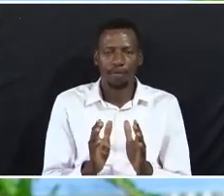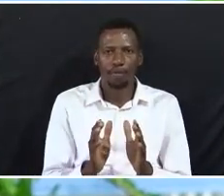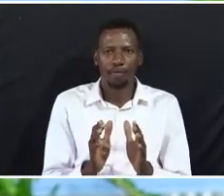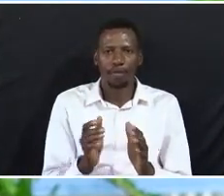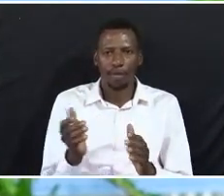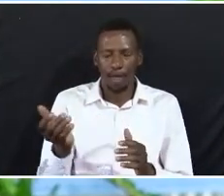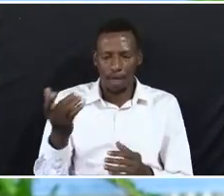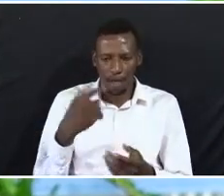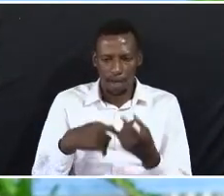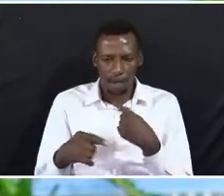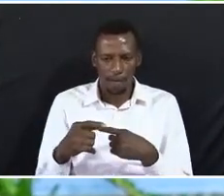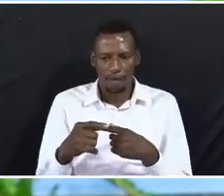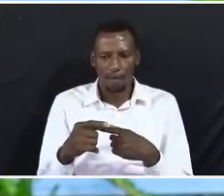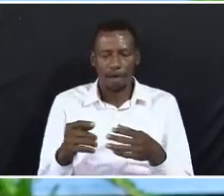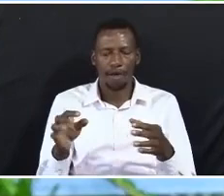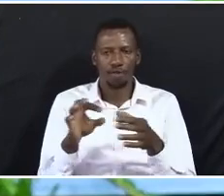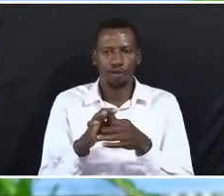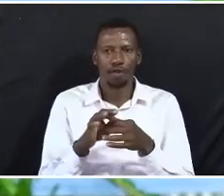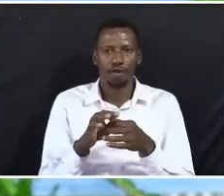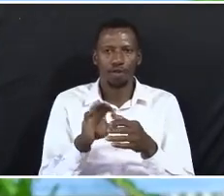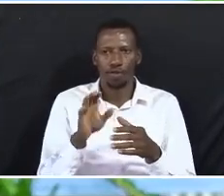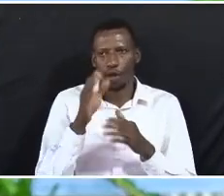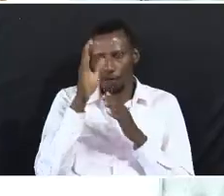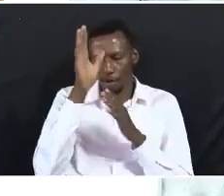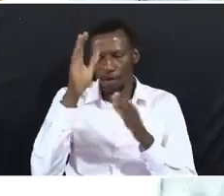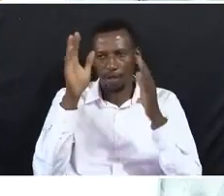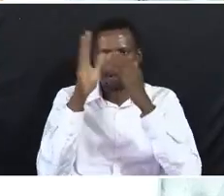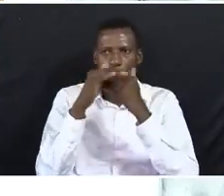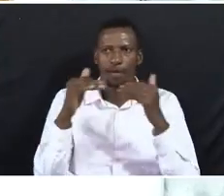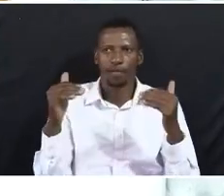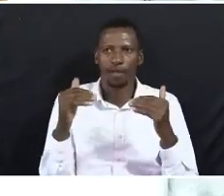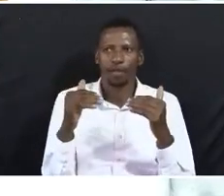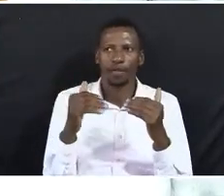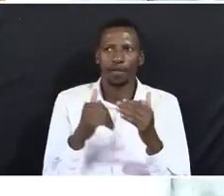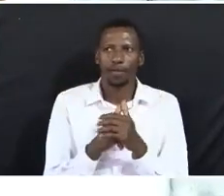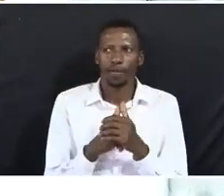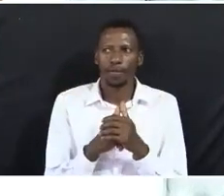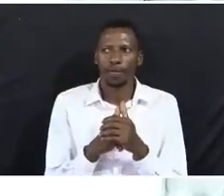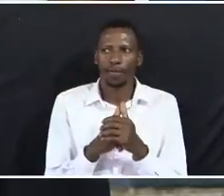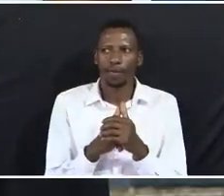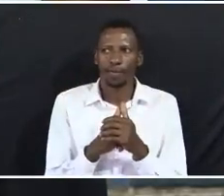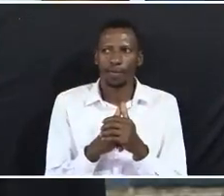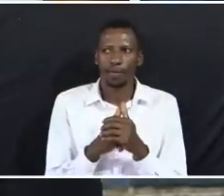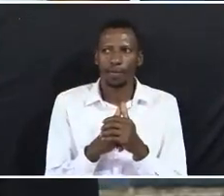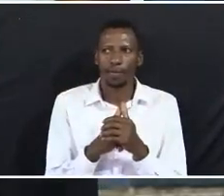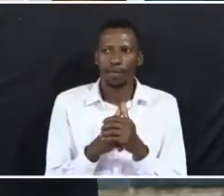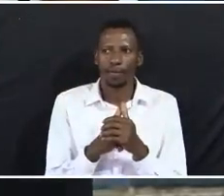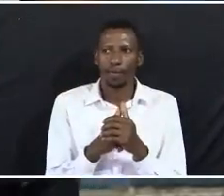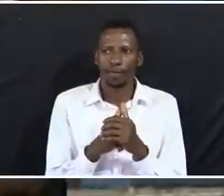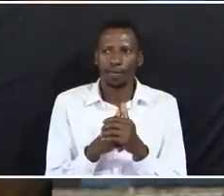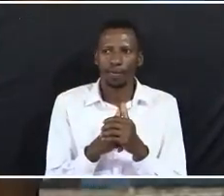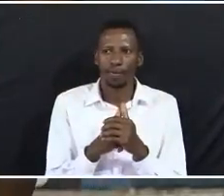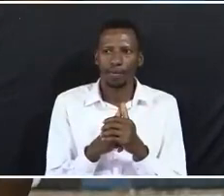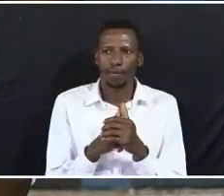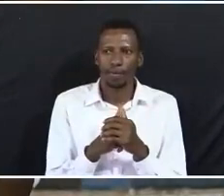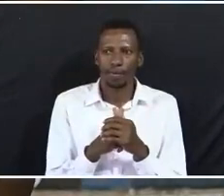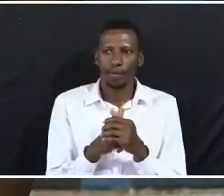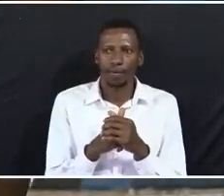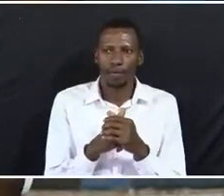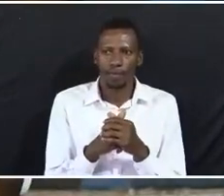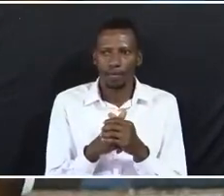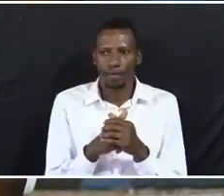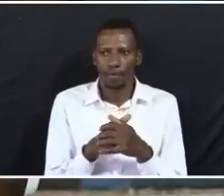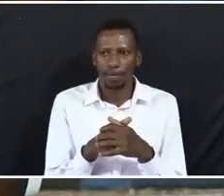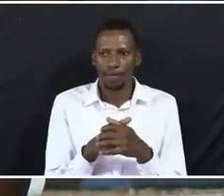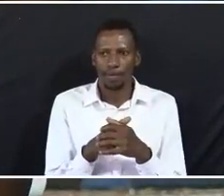and share your master's happiness." And the man with 1 bag of gold came to his master and said, "Master, I know that you are a hard man. I bet you have not